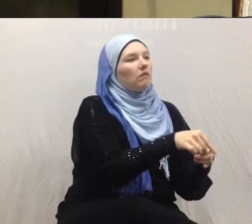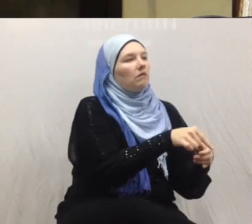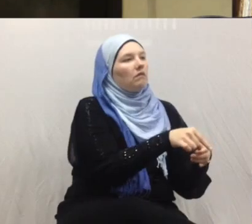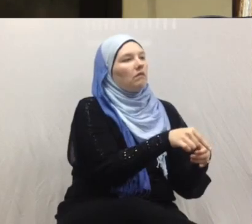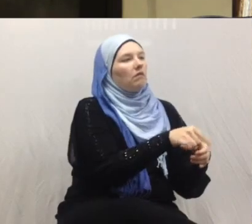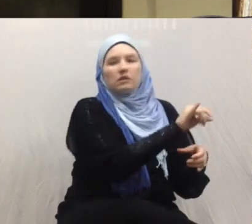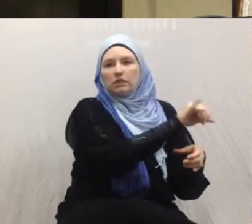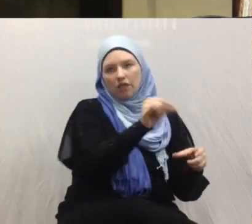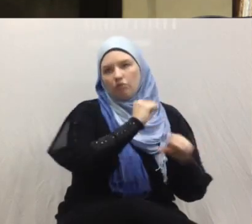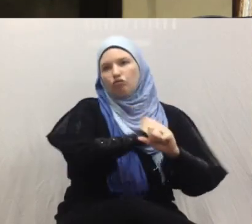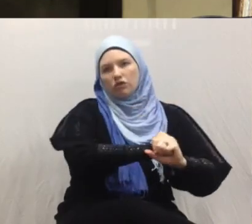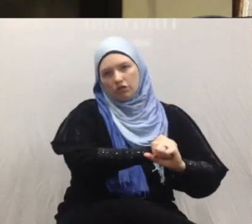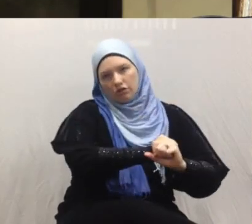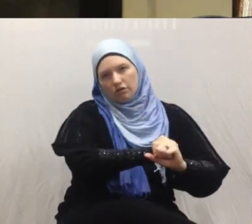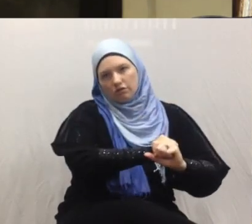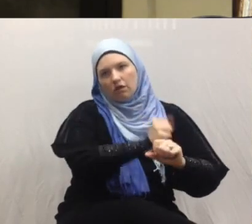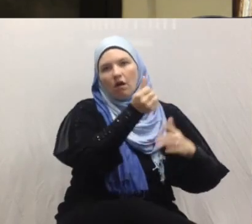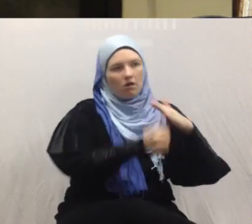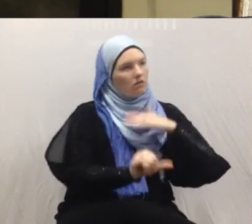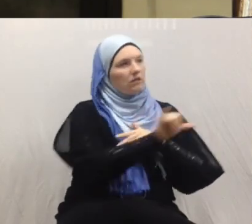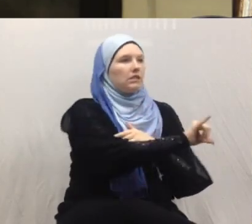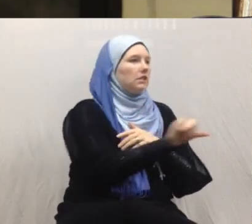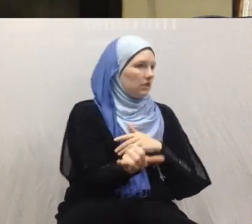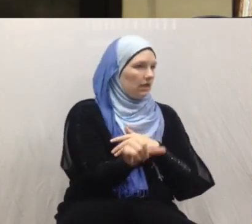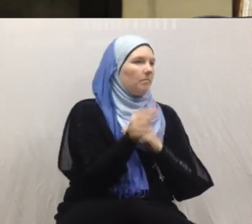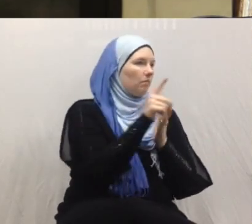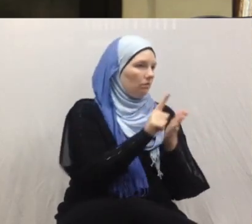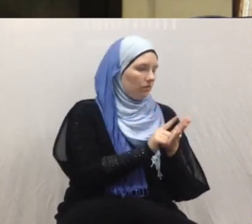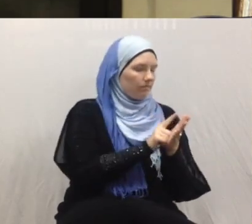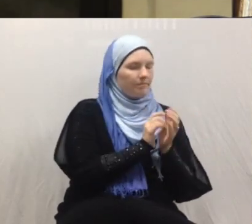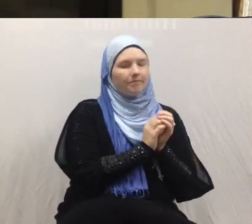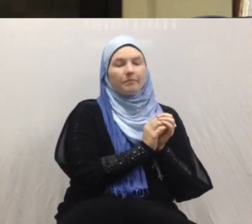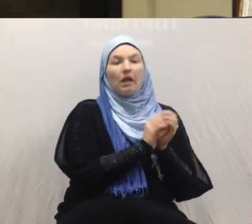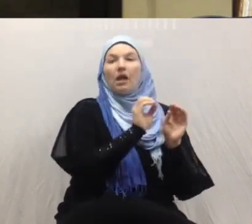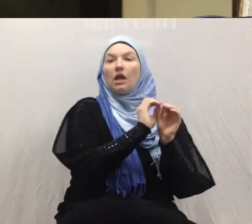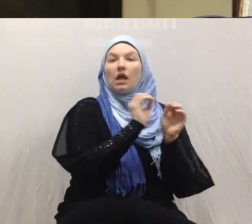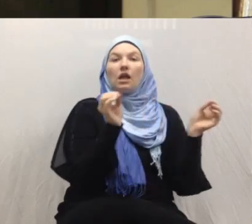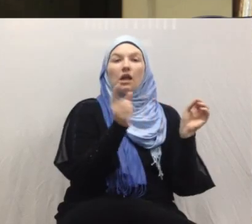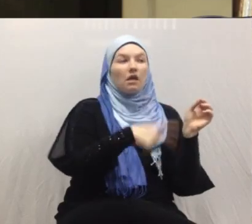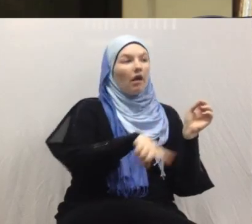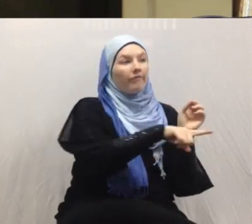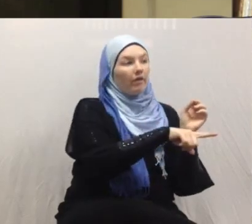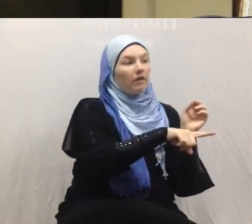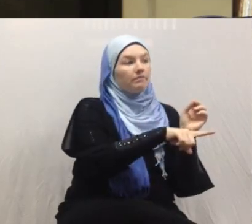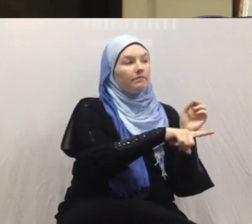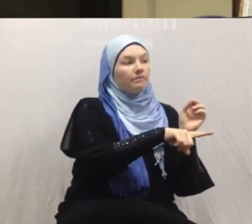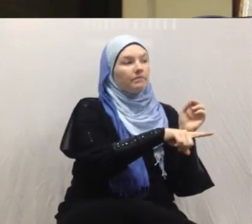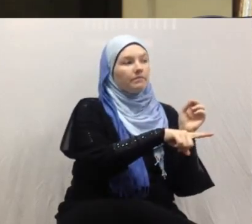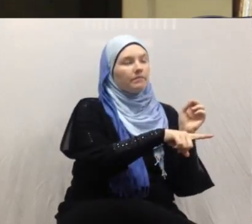extended the same protection under the same article. None of them shall go out to war